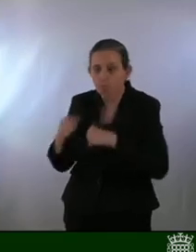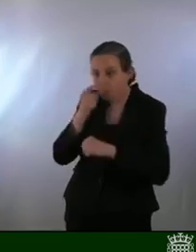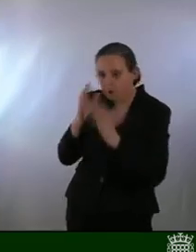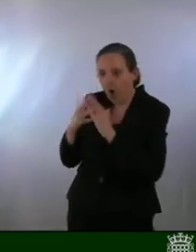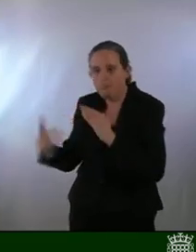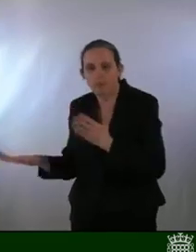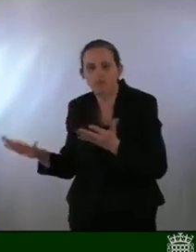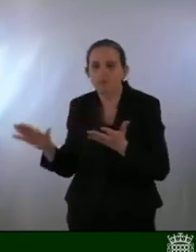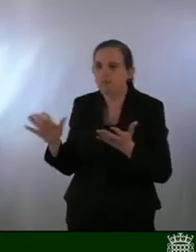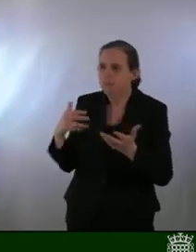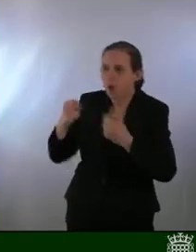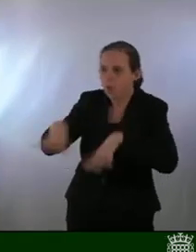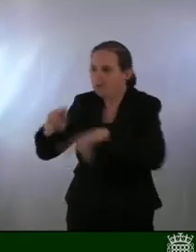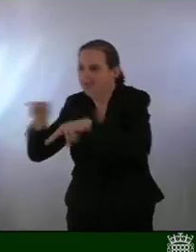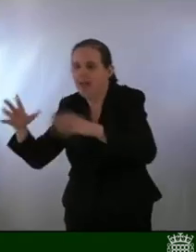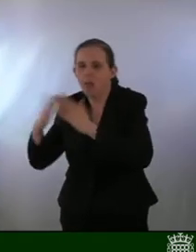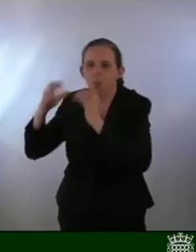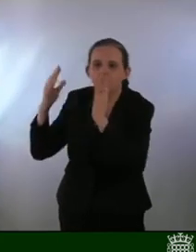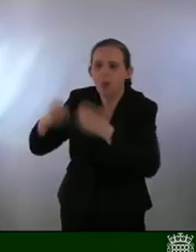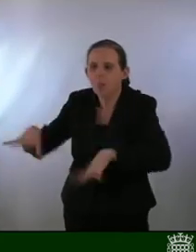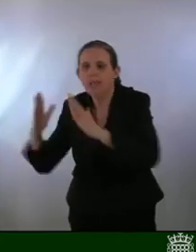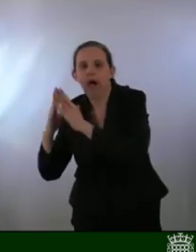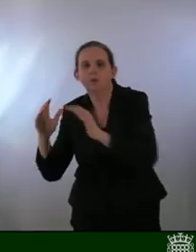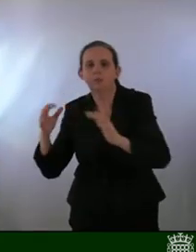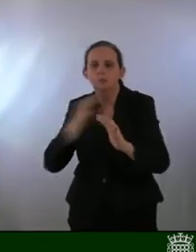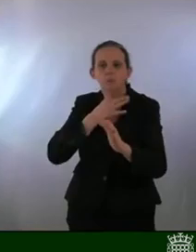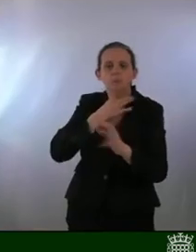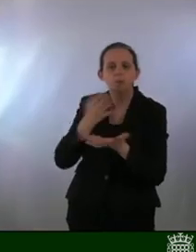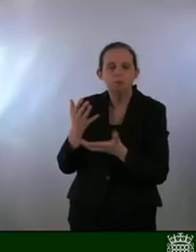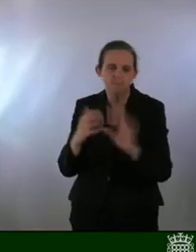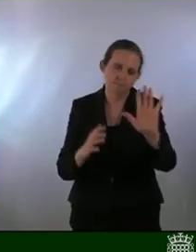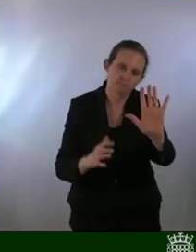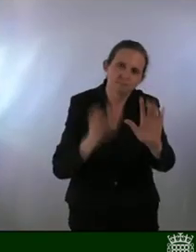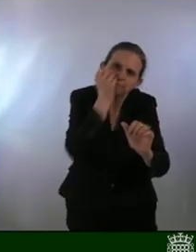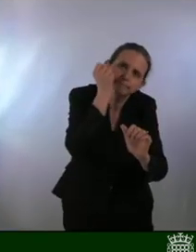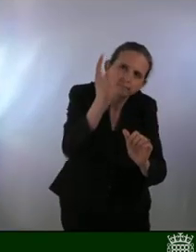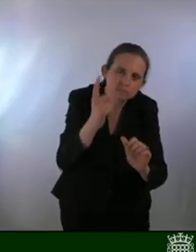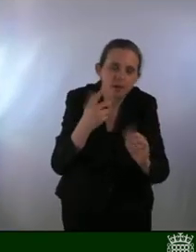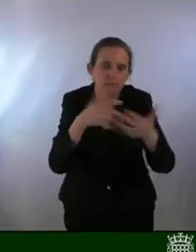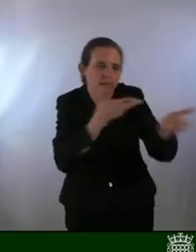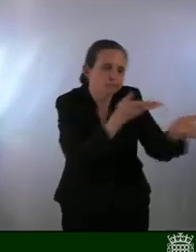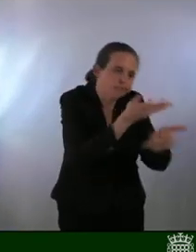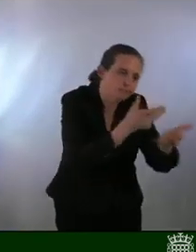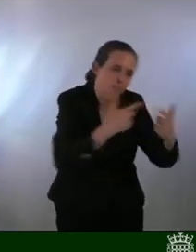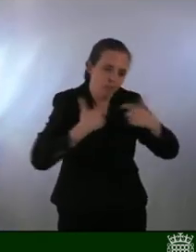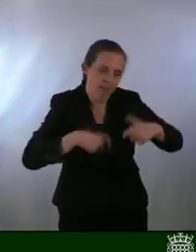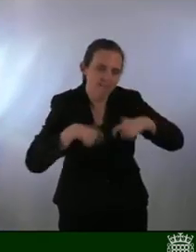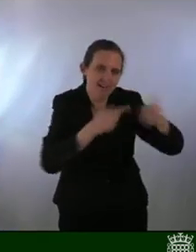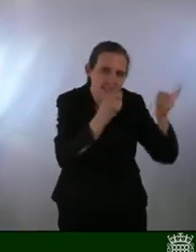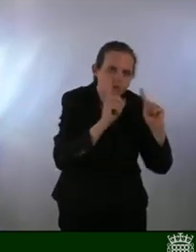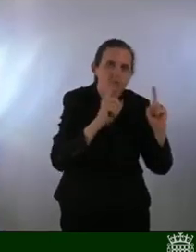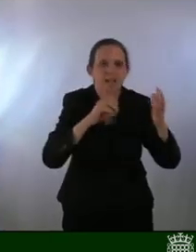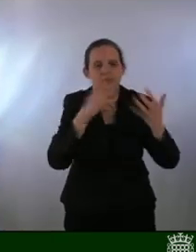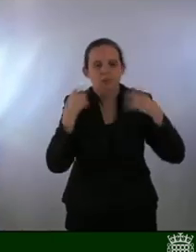homelessness. Yes, of course I understand that, and it's part of the discussions I've been having with the Welfare Secretary and the Chancellor of the Exchequer. Dean